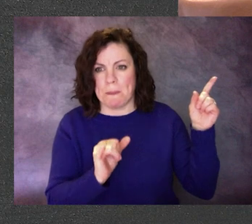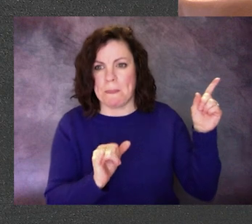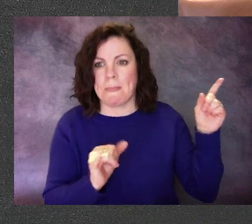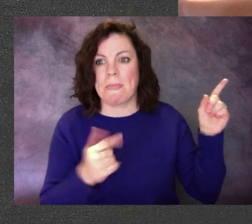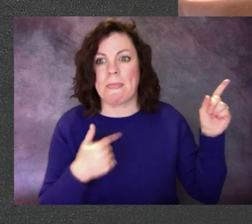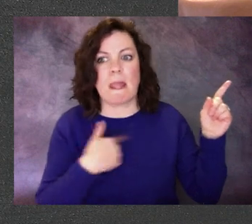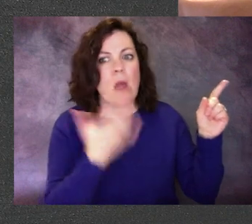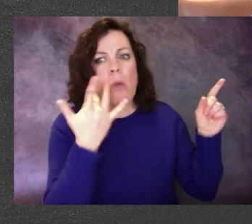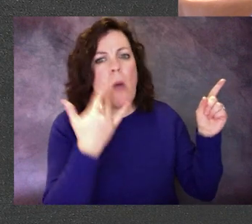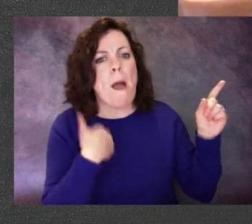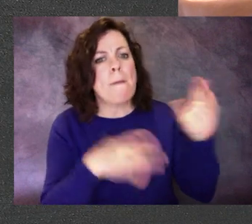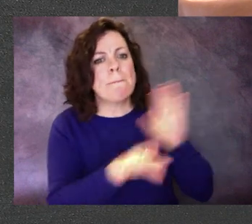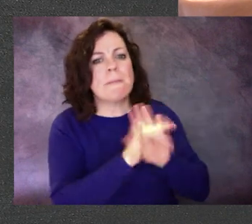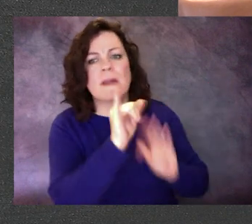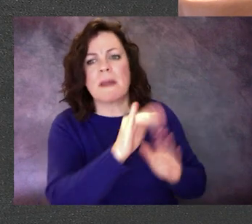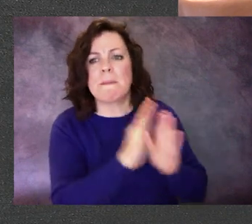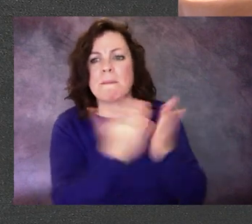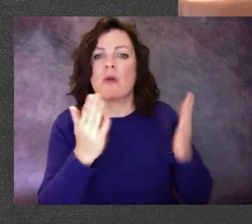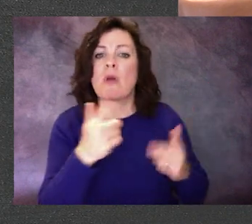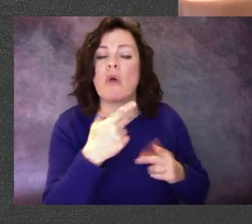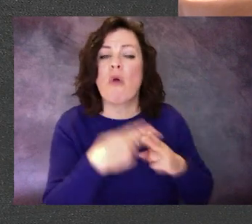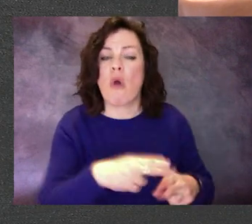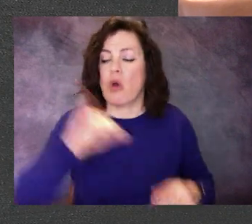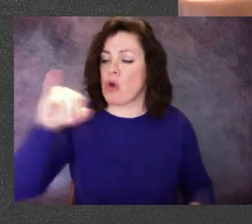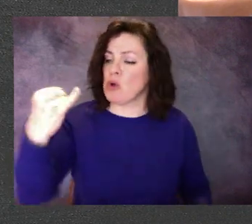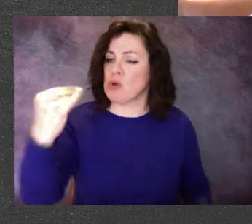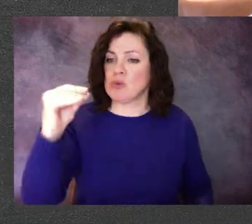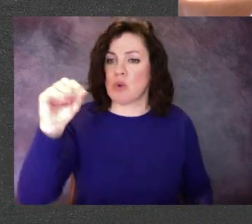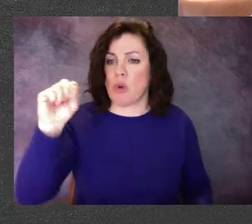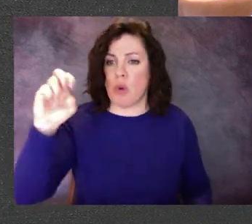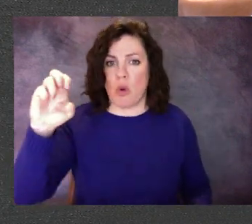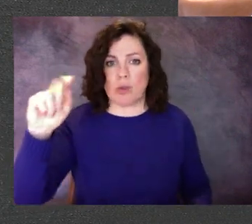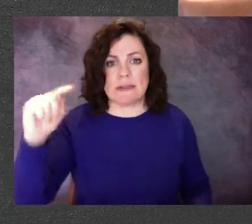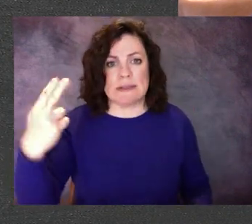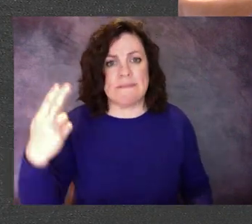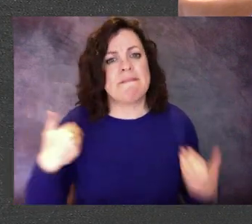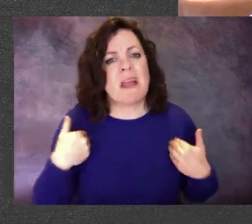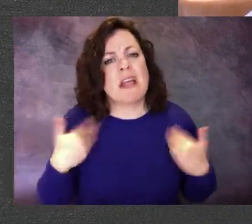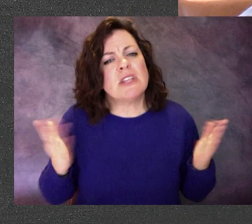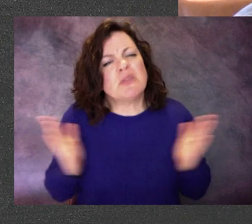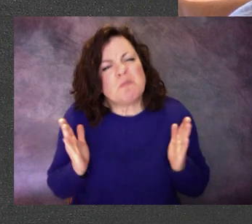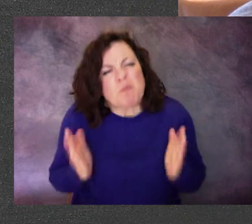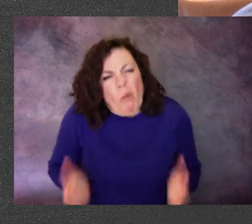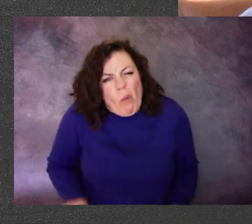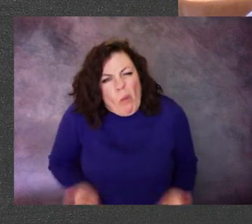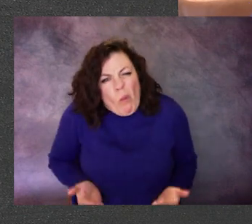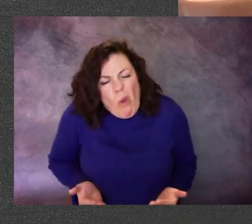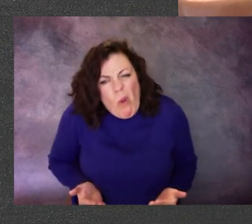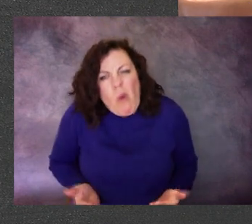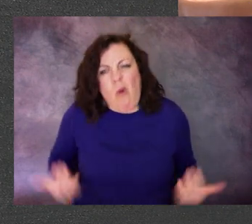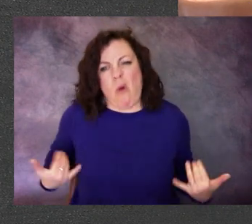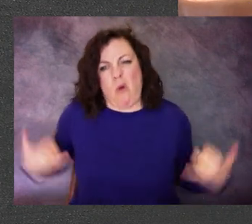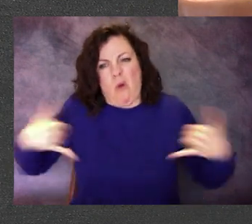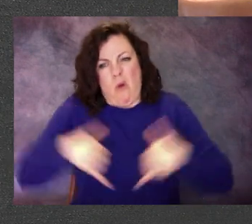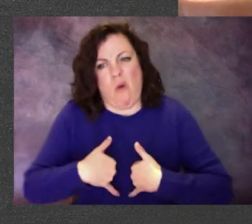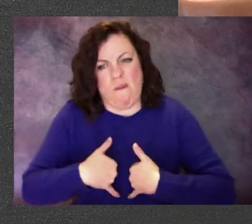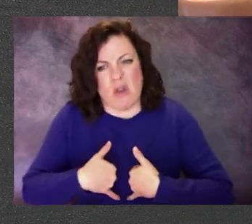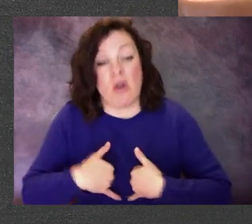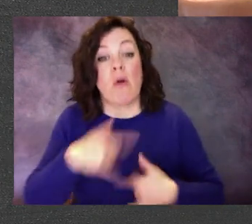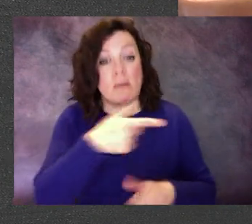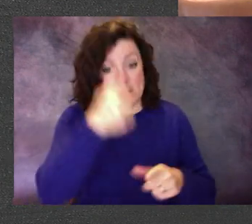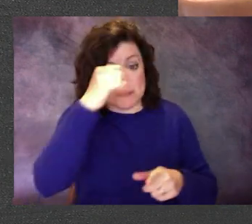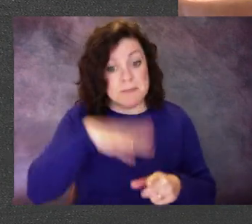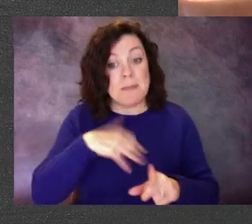much. This book, Joseph Had a Little Overcoat, is one of my very favorites because this author is also the illustrator,